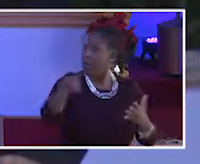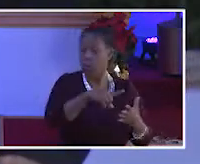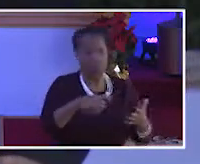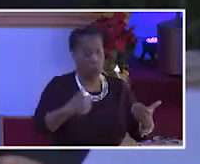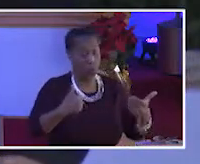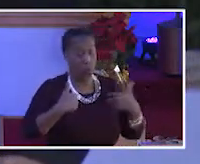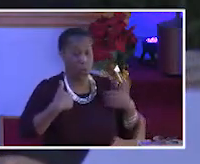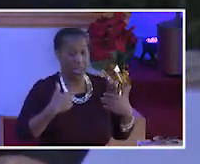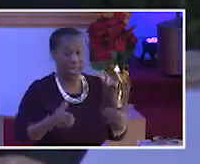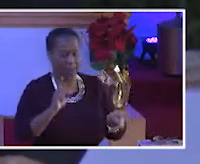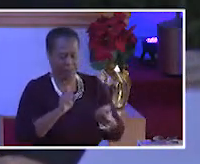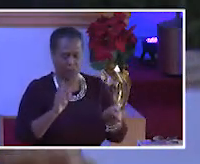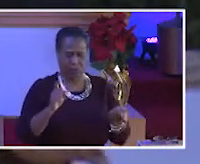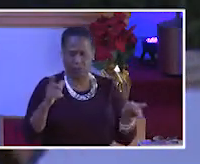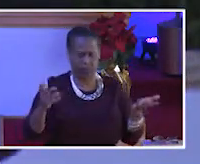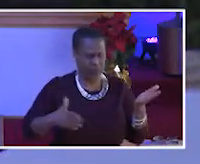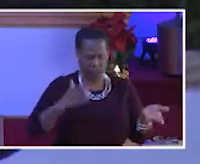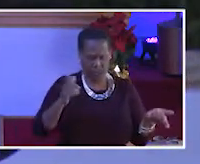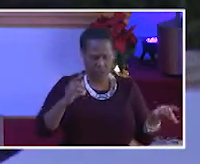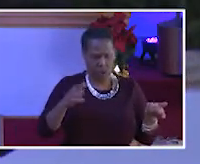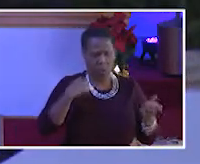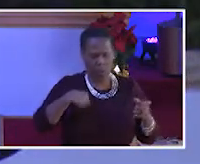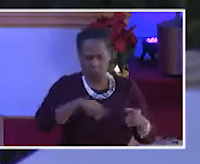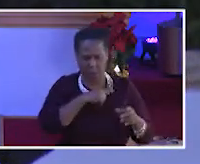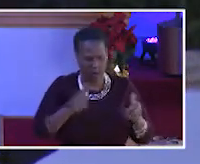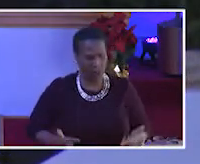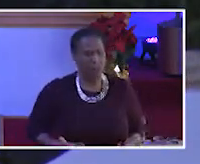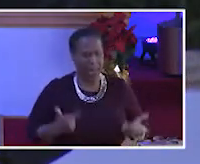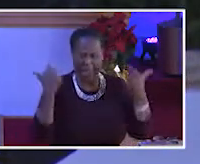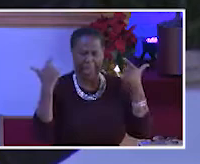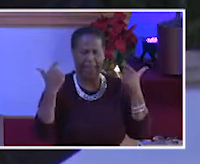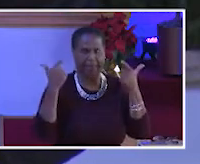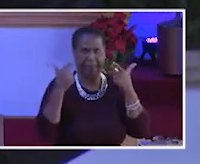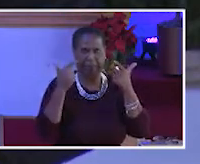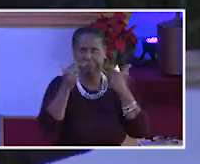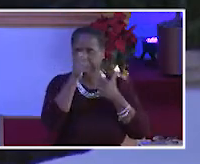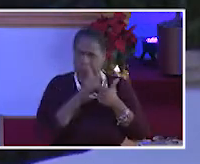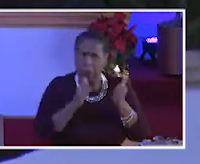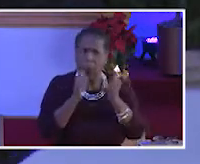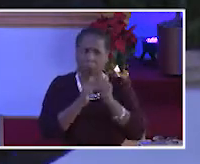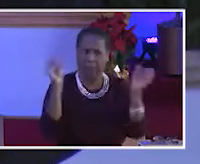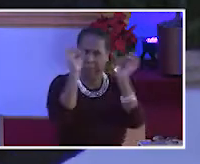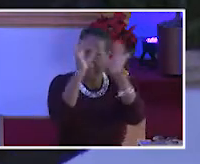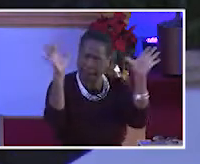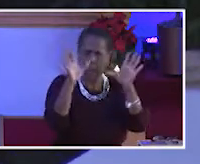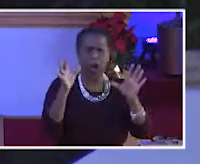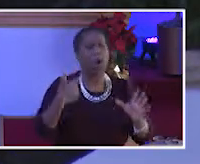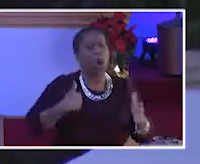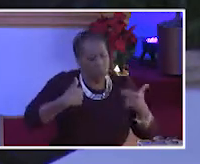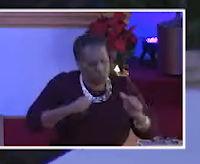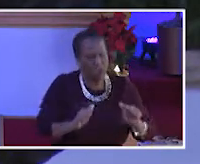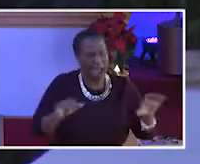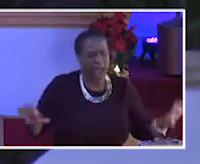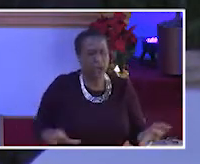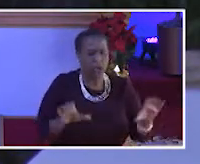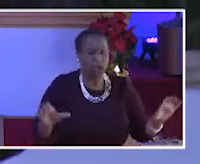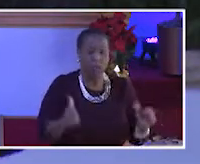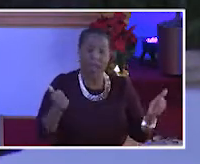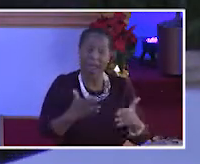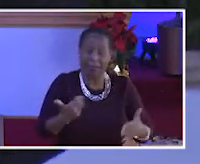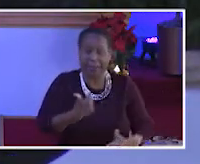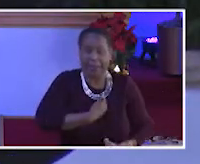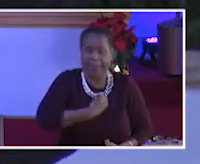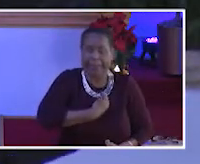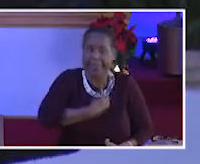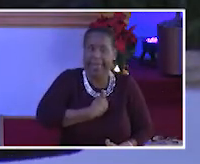to transpire, when we have to exist in nightmarish realities, we try to do everything by ourselves and